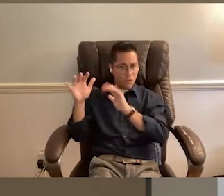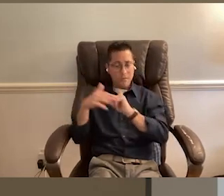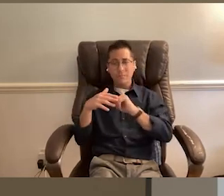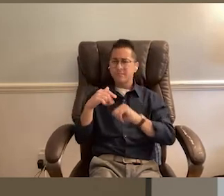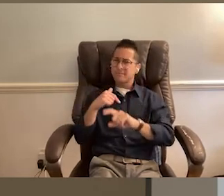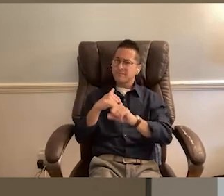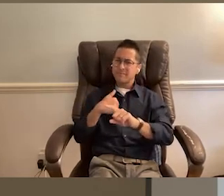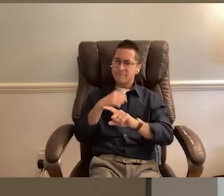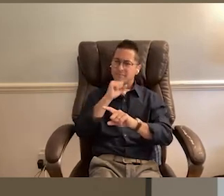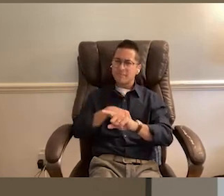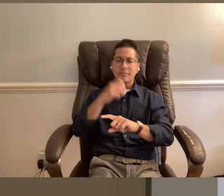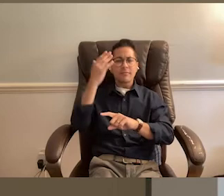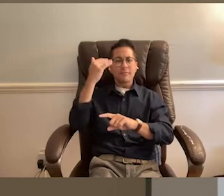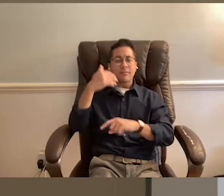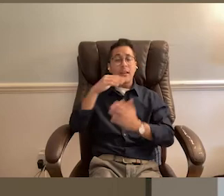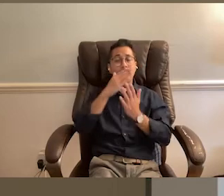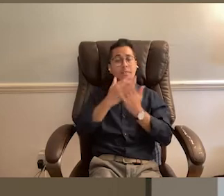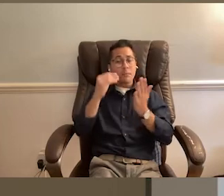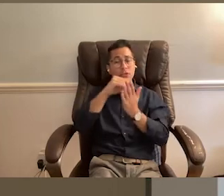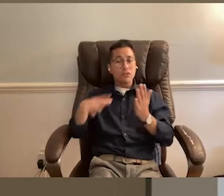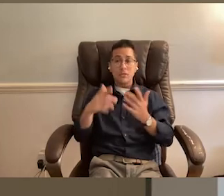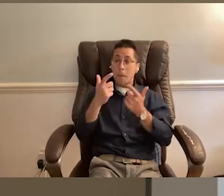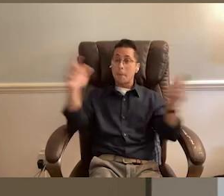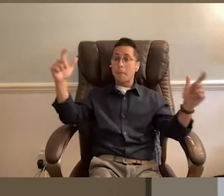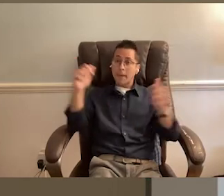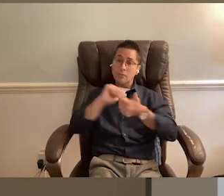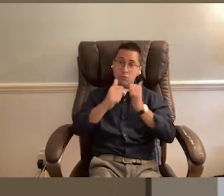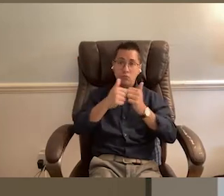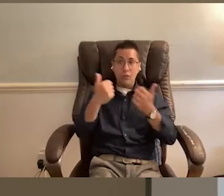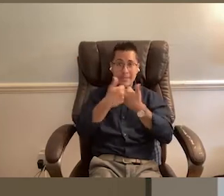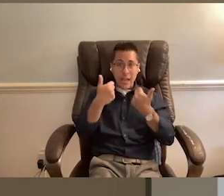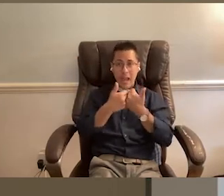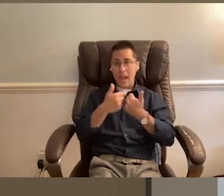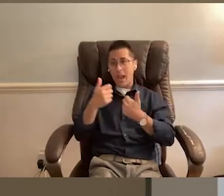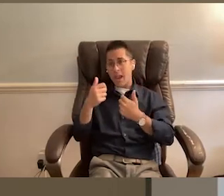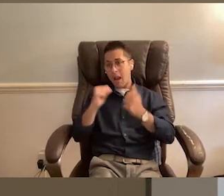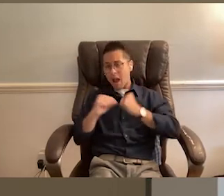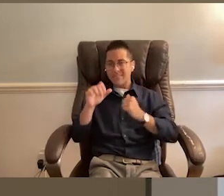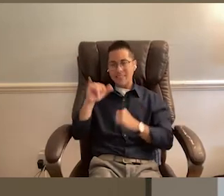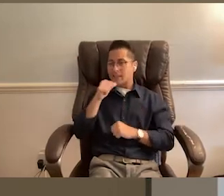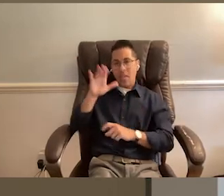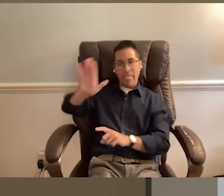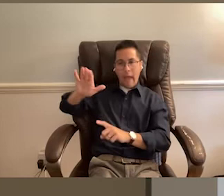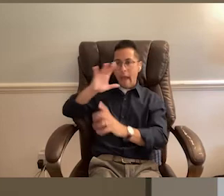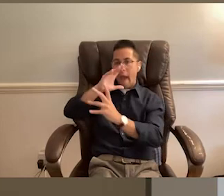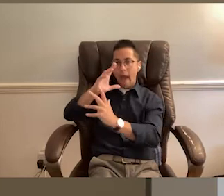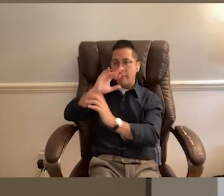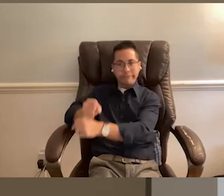any club on campus. I believe the last number that I looked up is UNF has over 300 clubs, so most of our students can find a club that they would